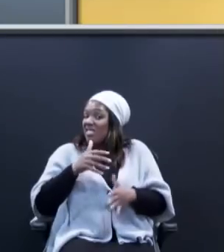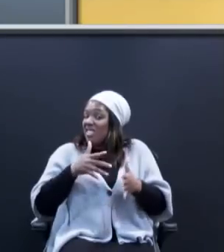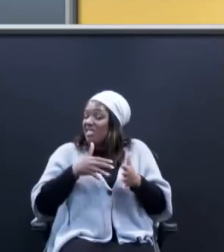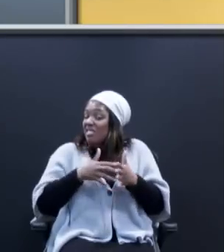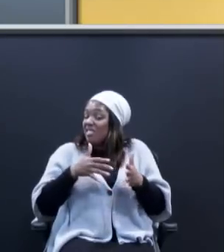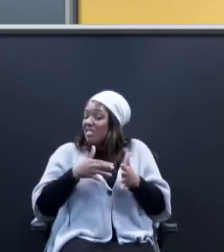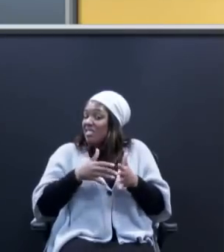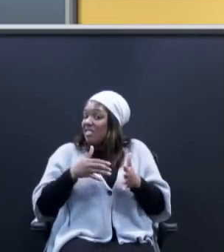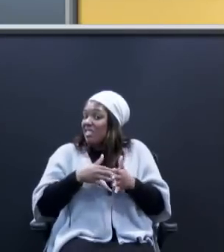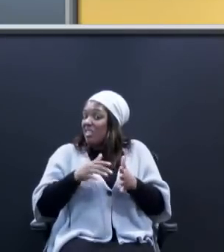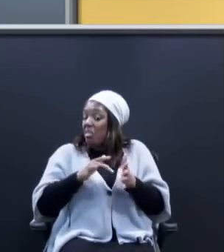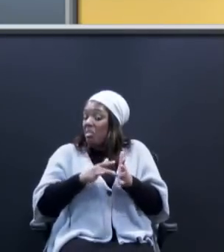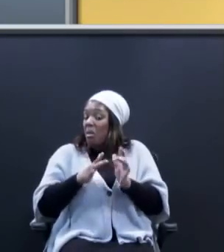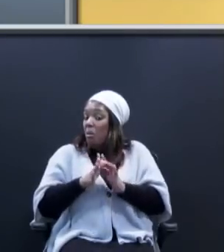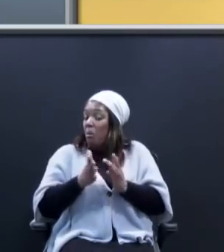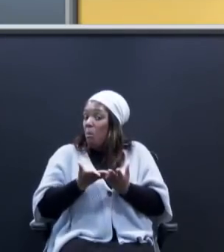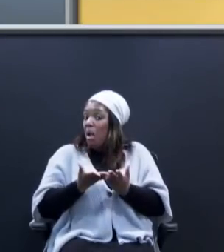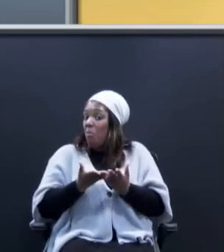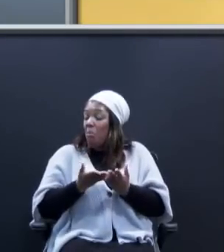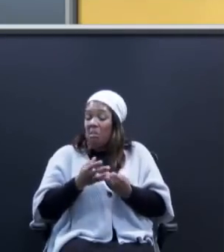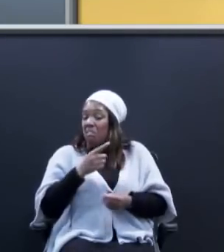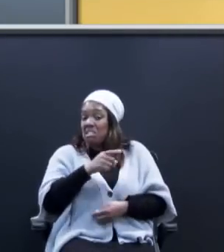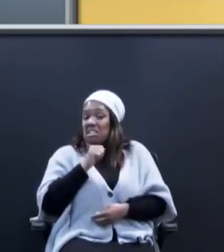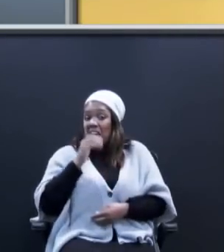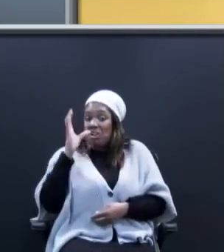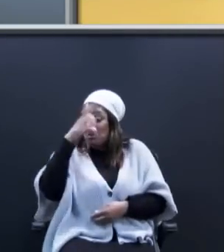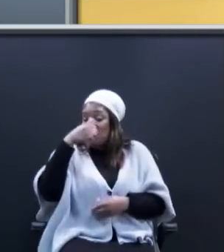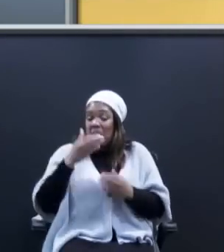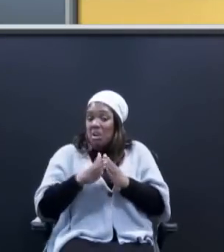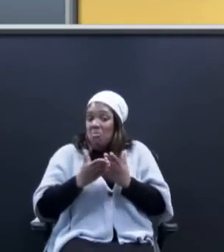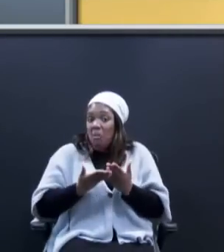got. This ain't no strange book or no funny book.